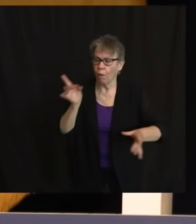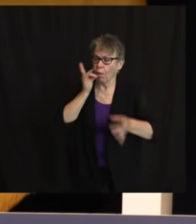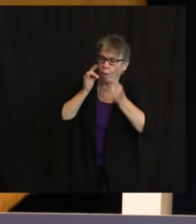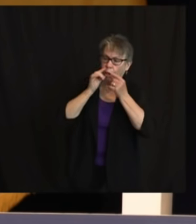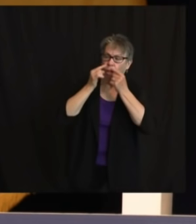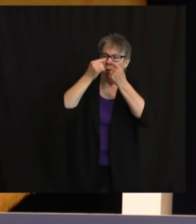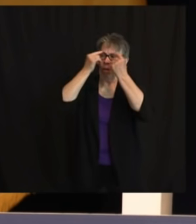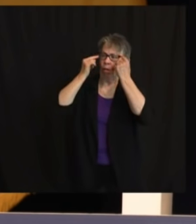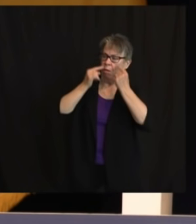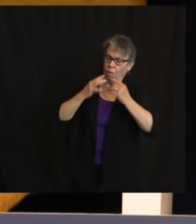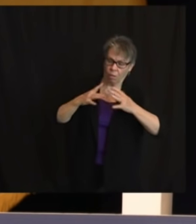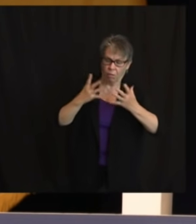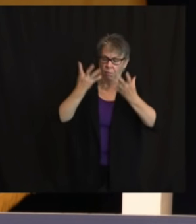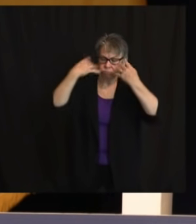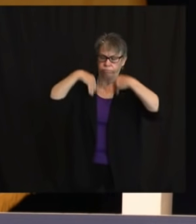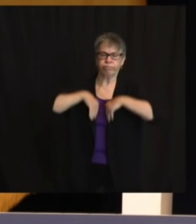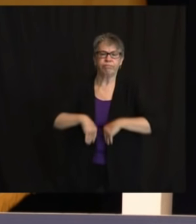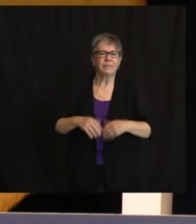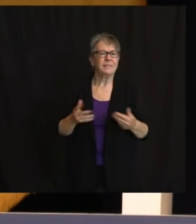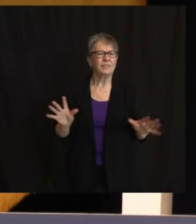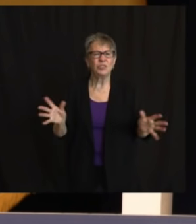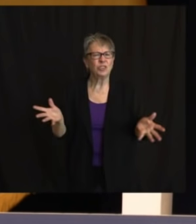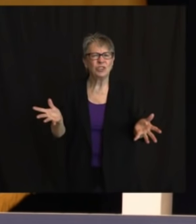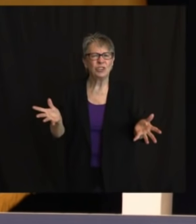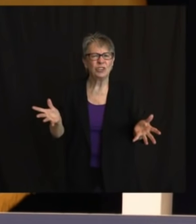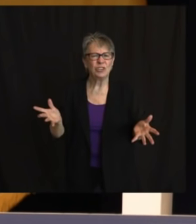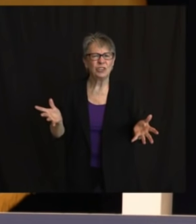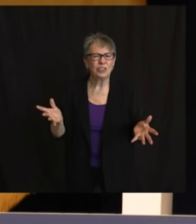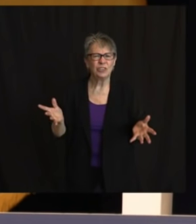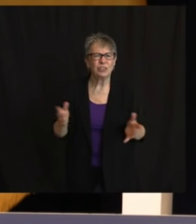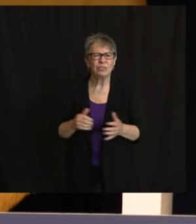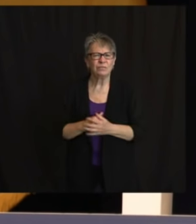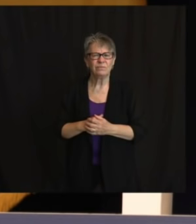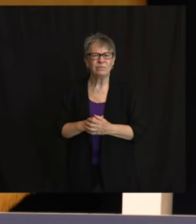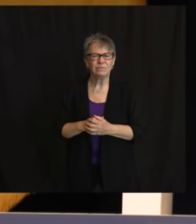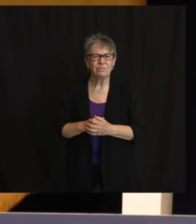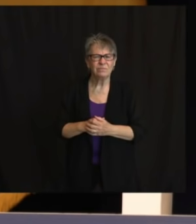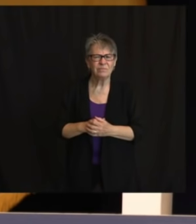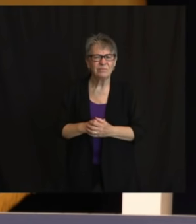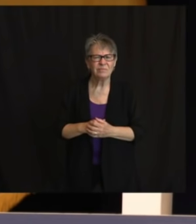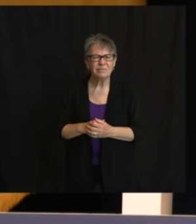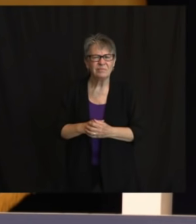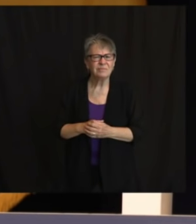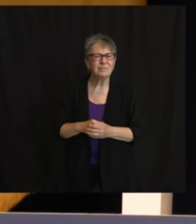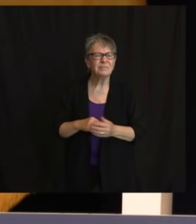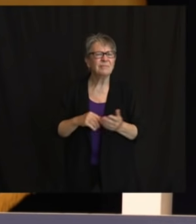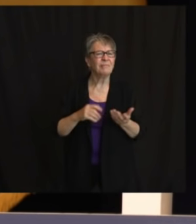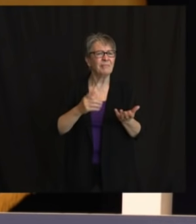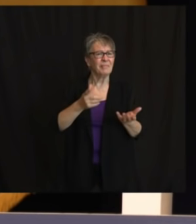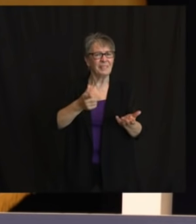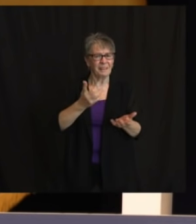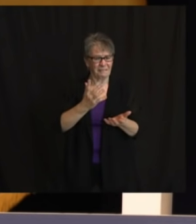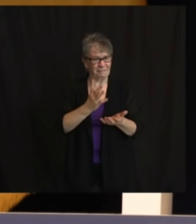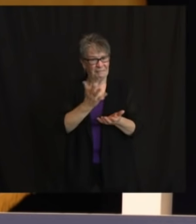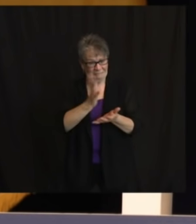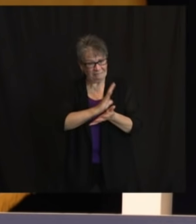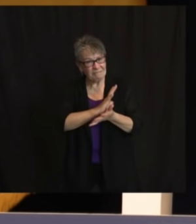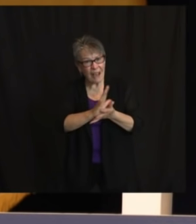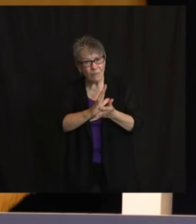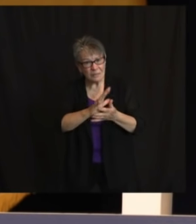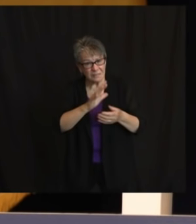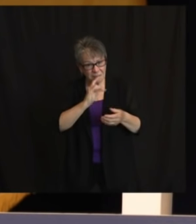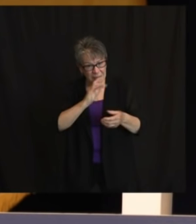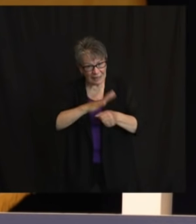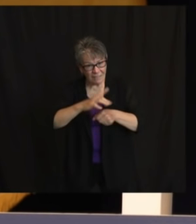So, another 5 weeks does not seem like to do that and stretch too